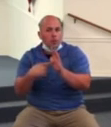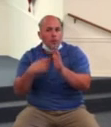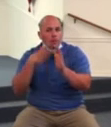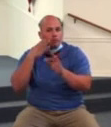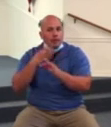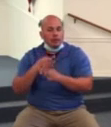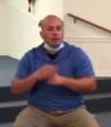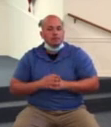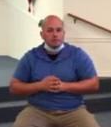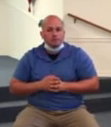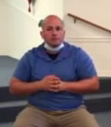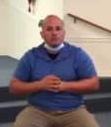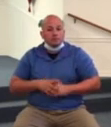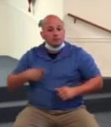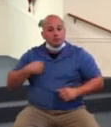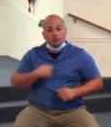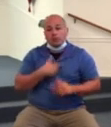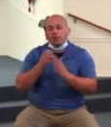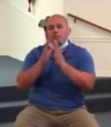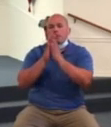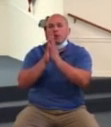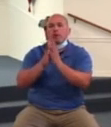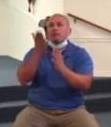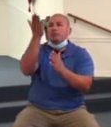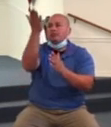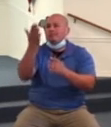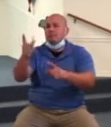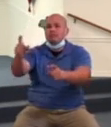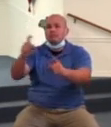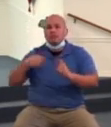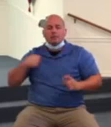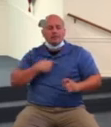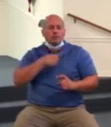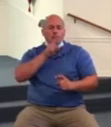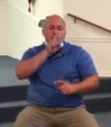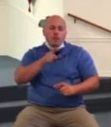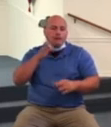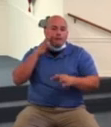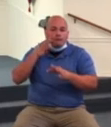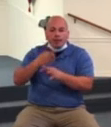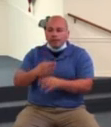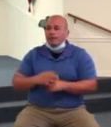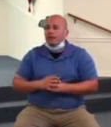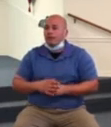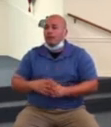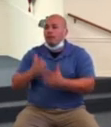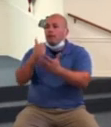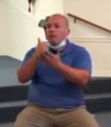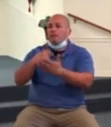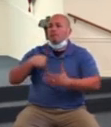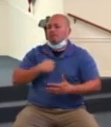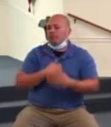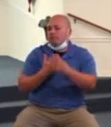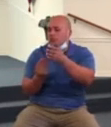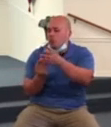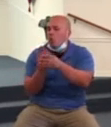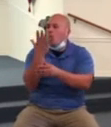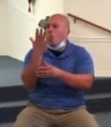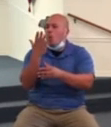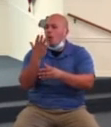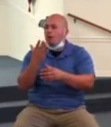pray that you would grant us real faith. Help us to grow in humility before